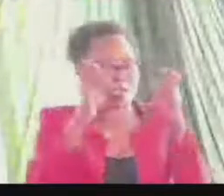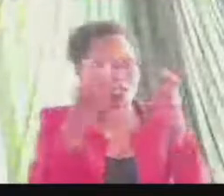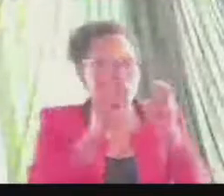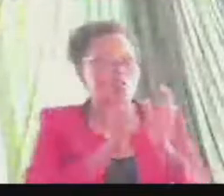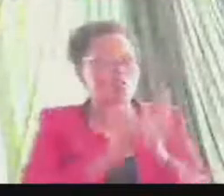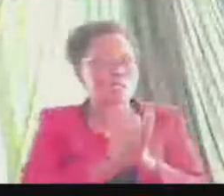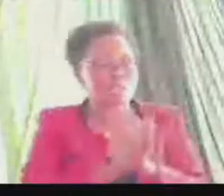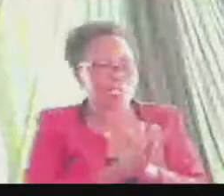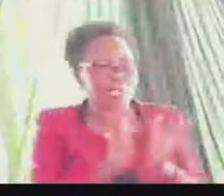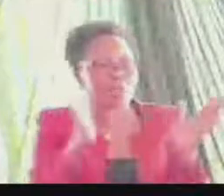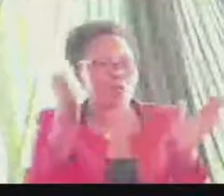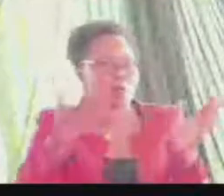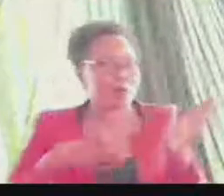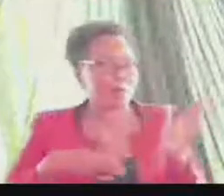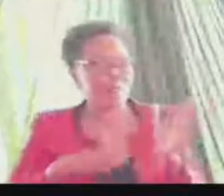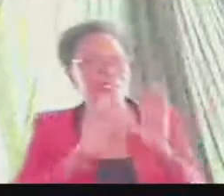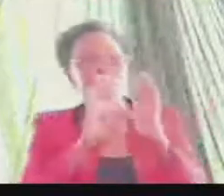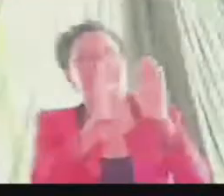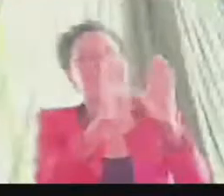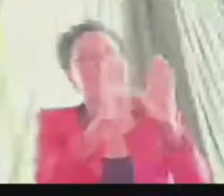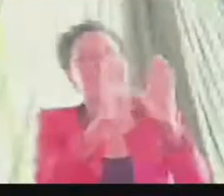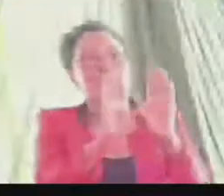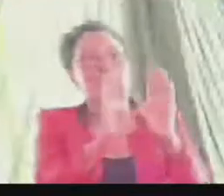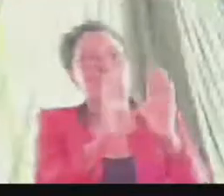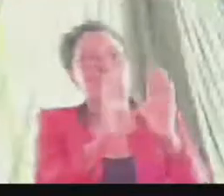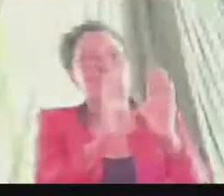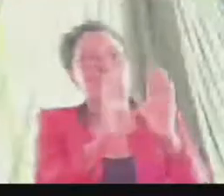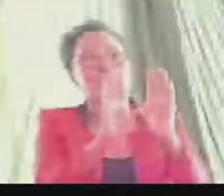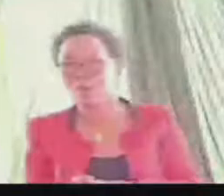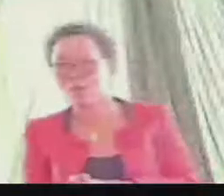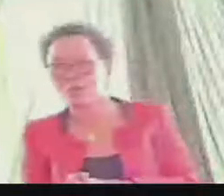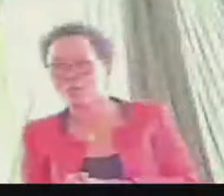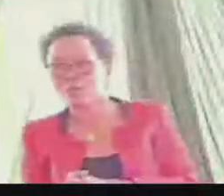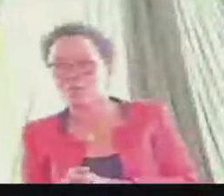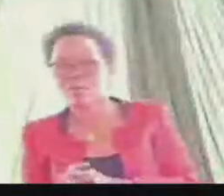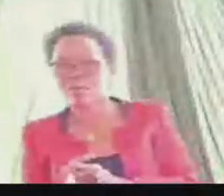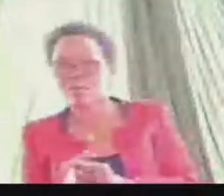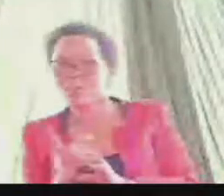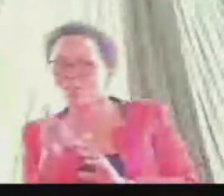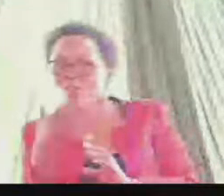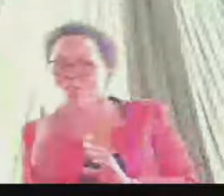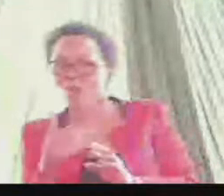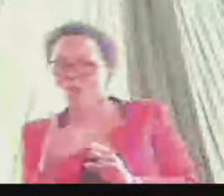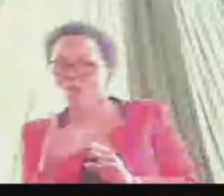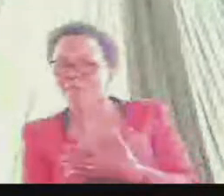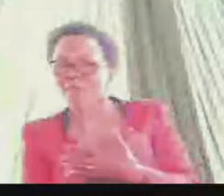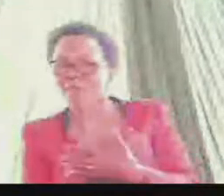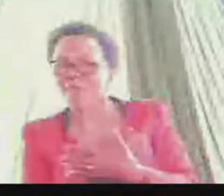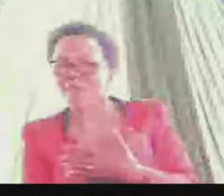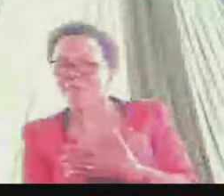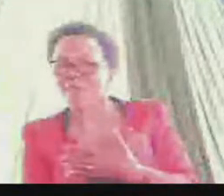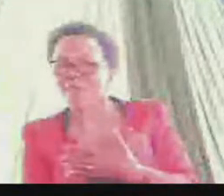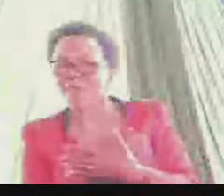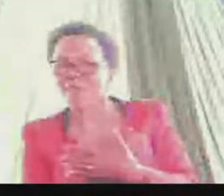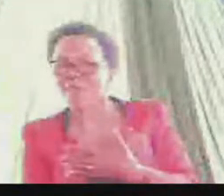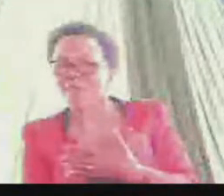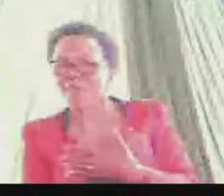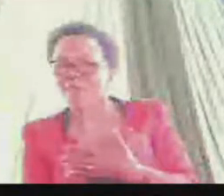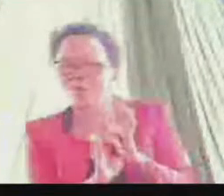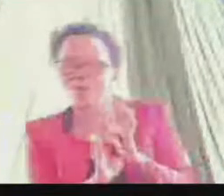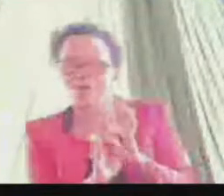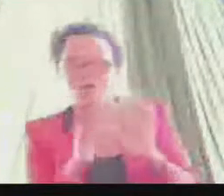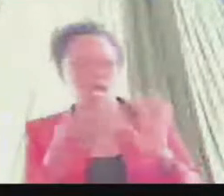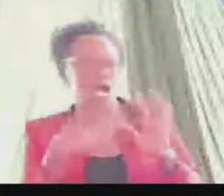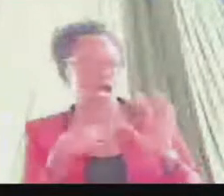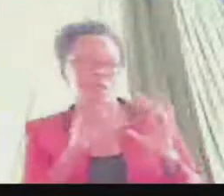importance. That is so any cases that come to mind? I'm giving because there isn't. I'm giving